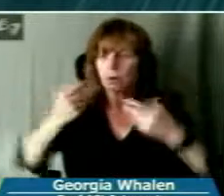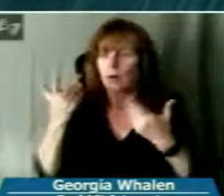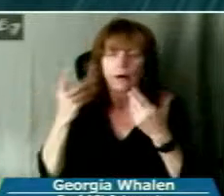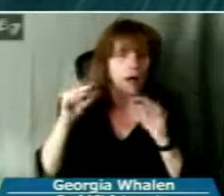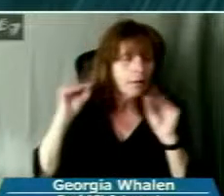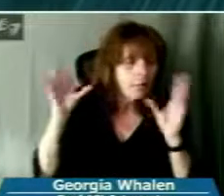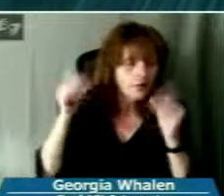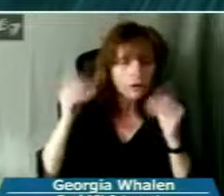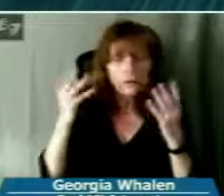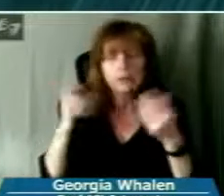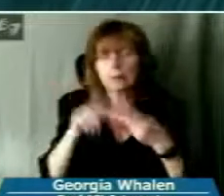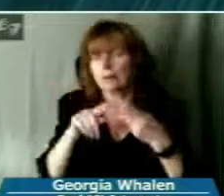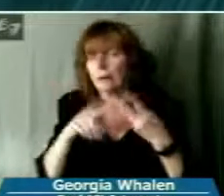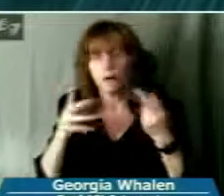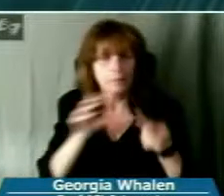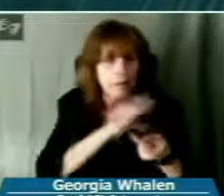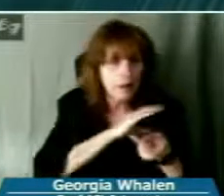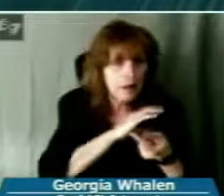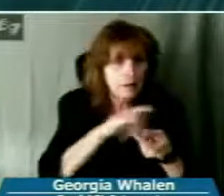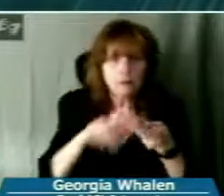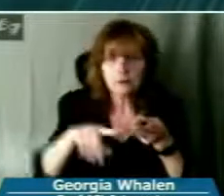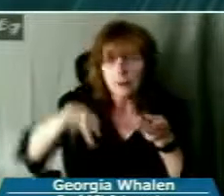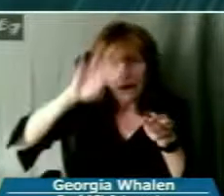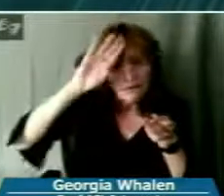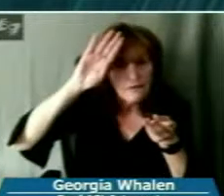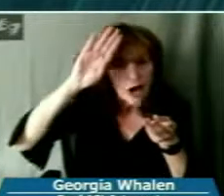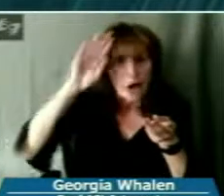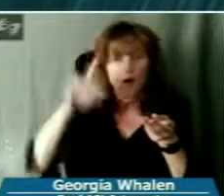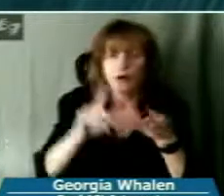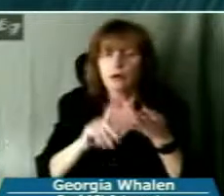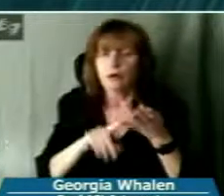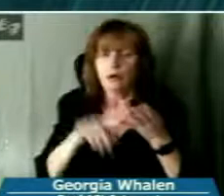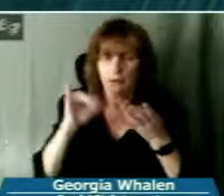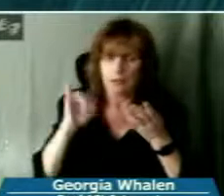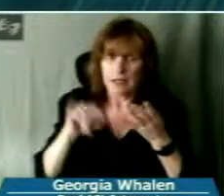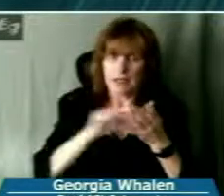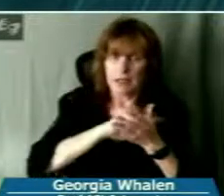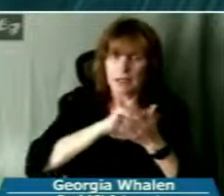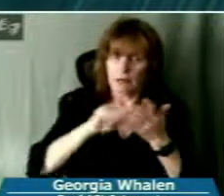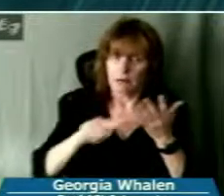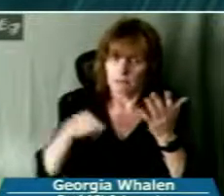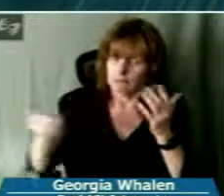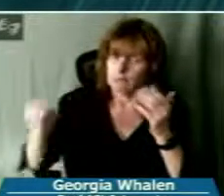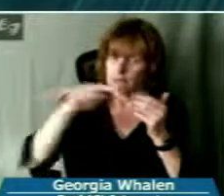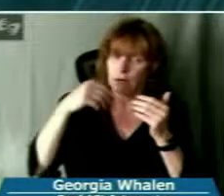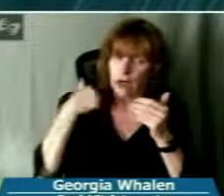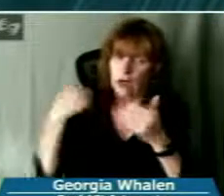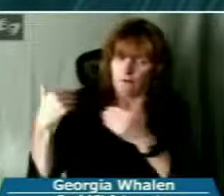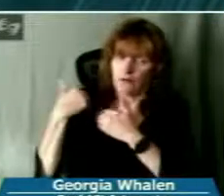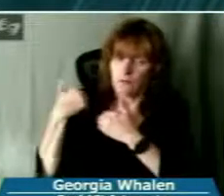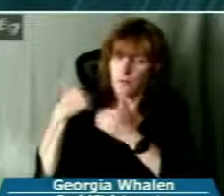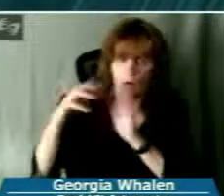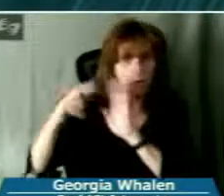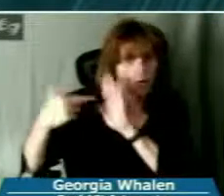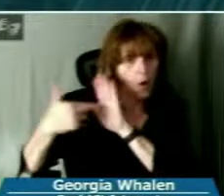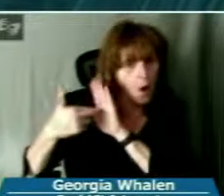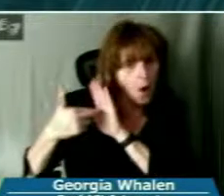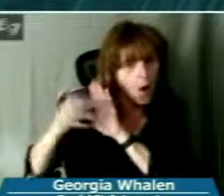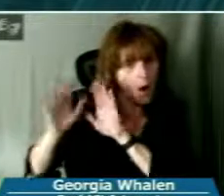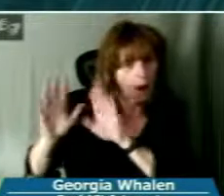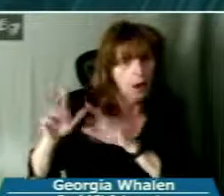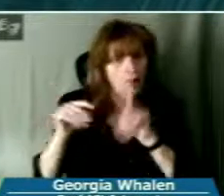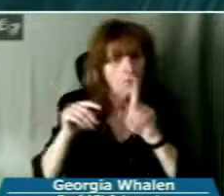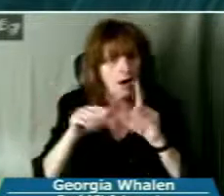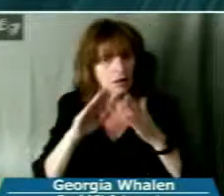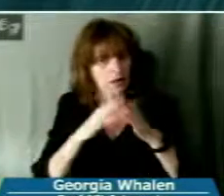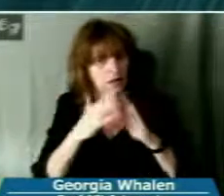ambulance, fire, all have a role to play. And we think that the city is in the best position to coordinate these kinds